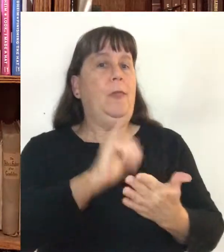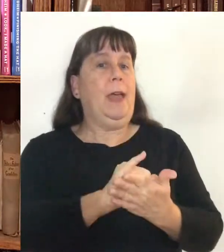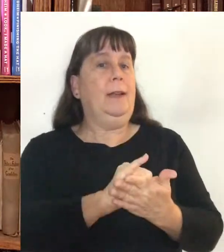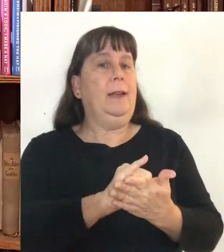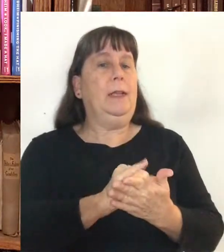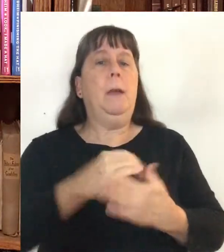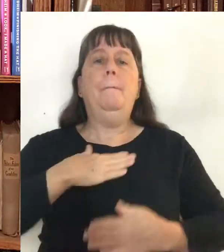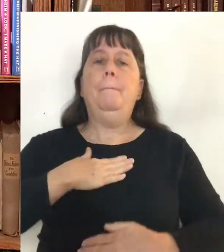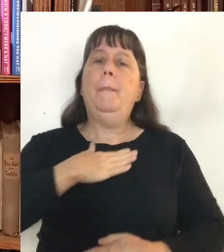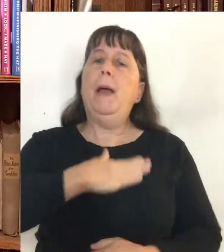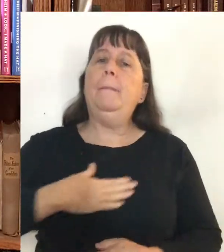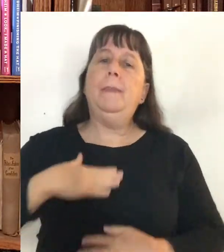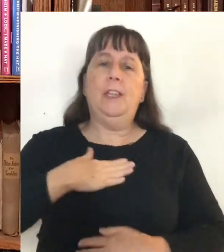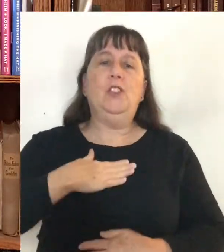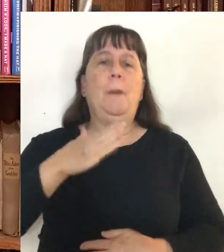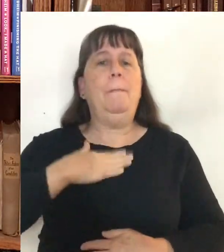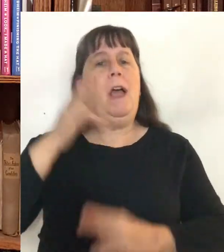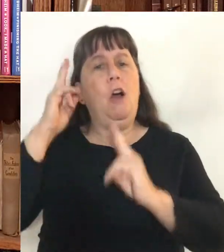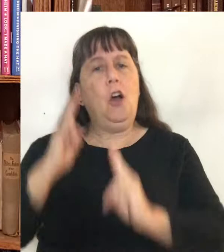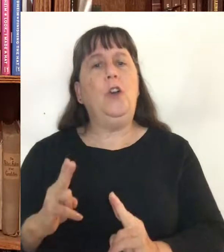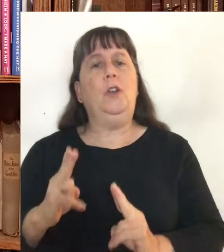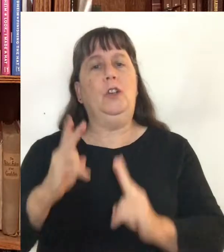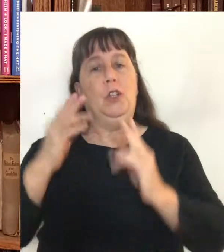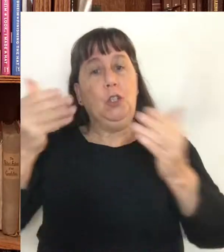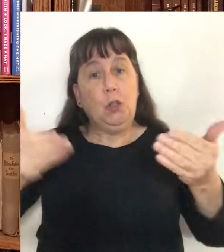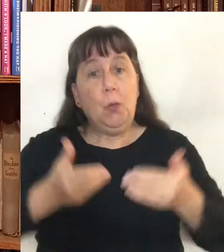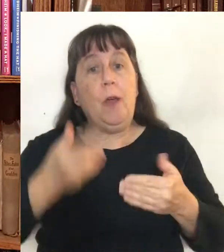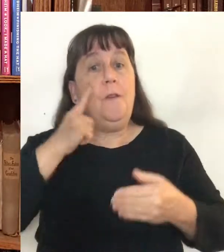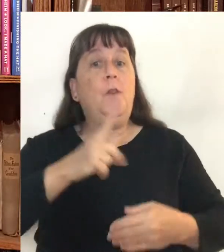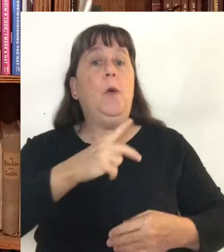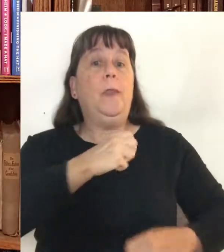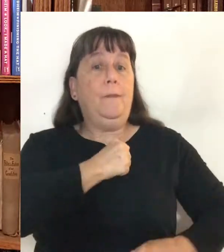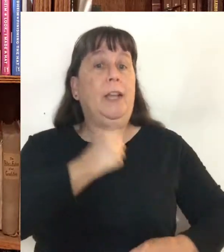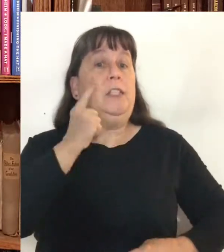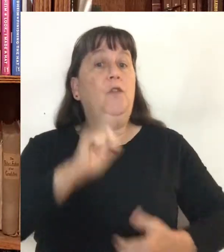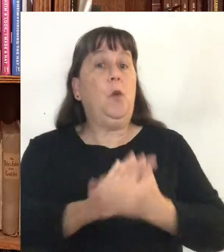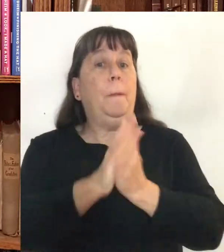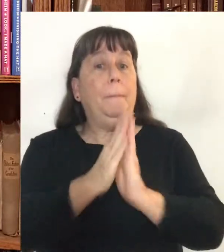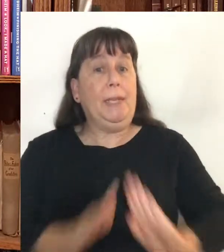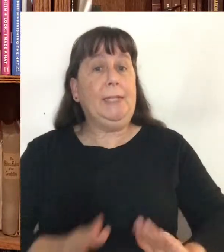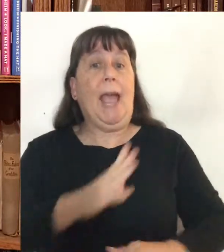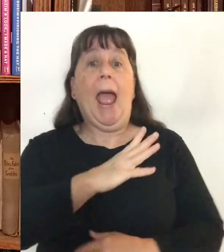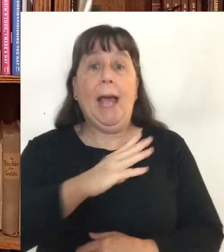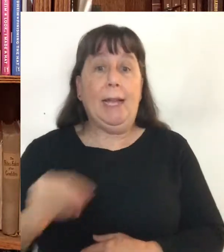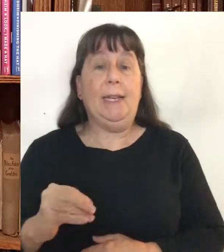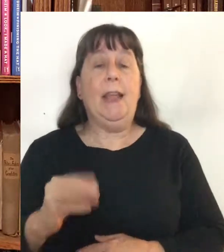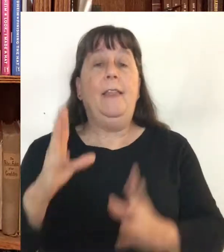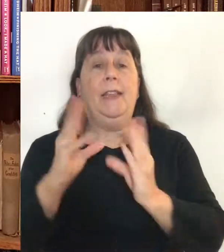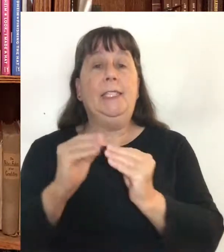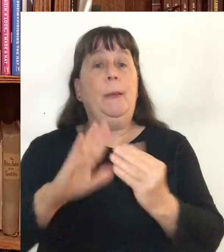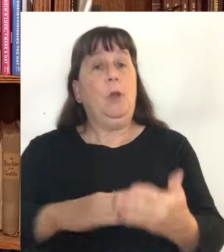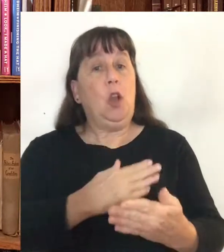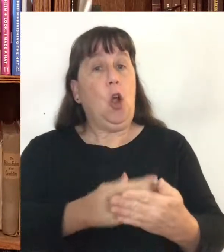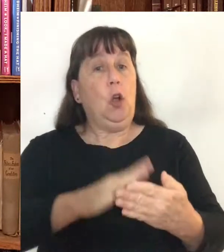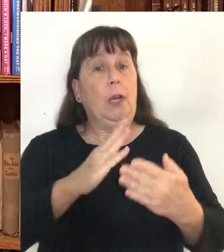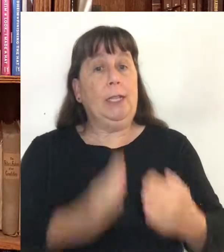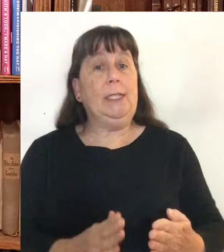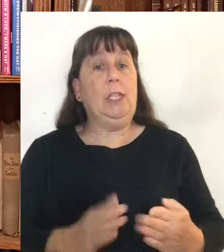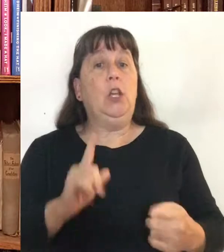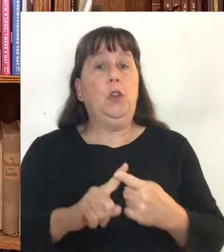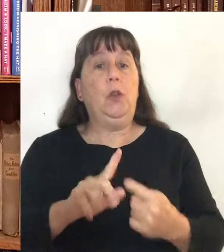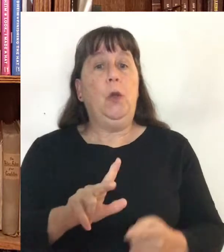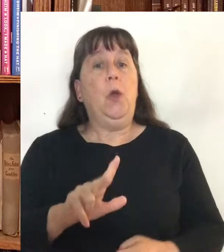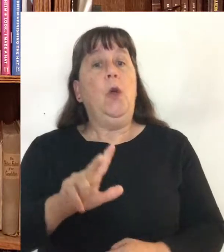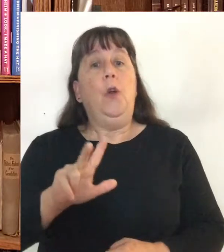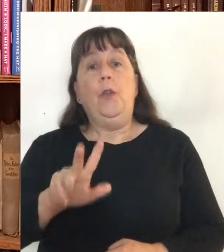before we get into that, it is my pleasure and my honor to welcome you on behalf of the Veterans for Peace and the assembled artists to